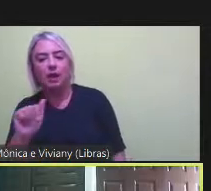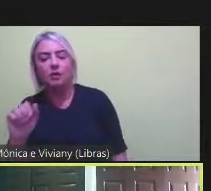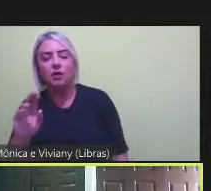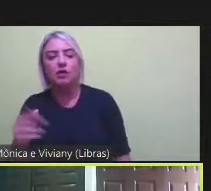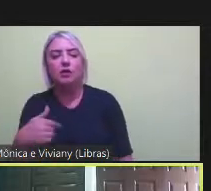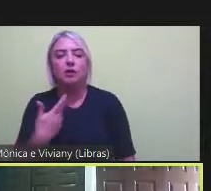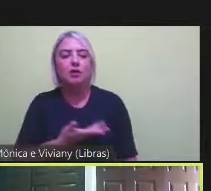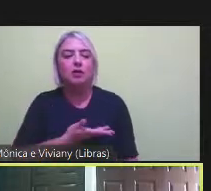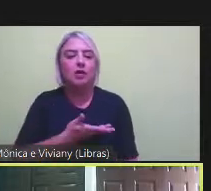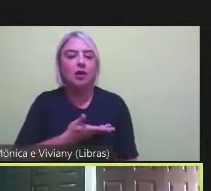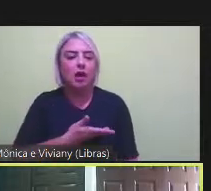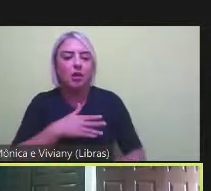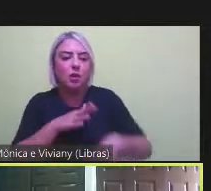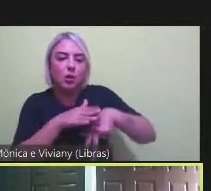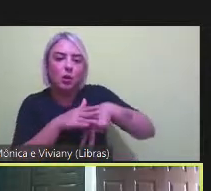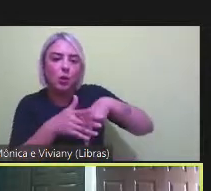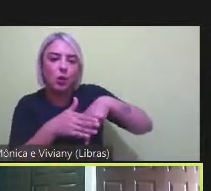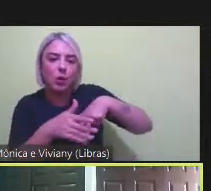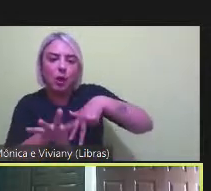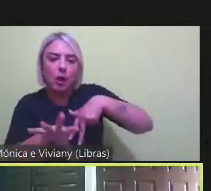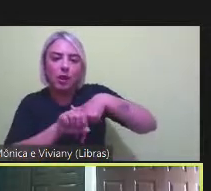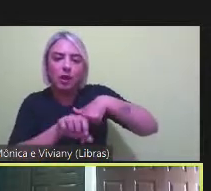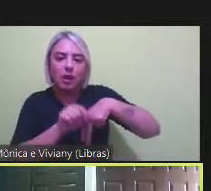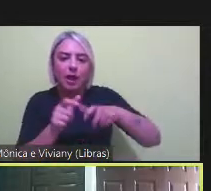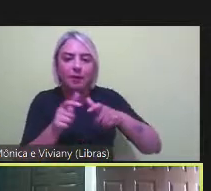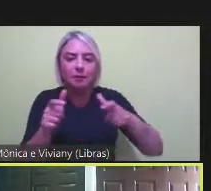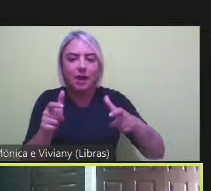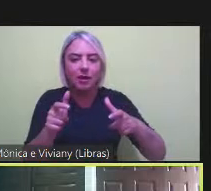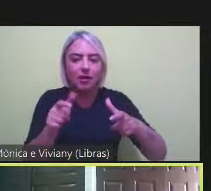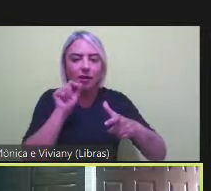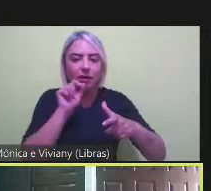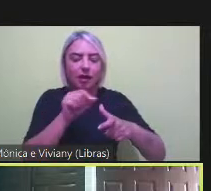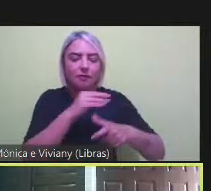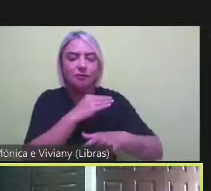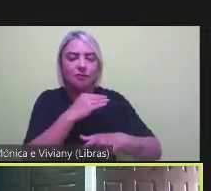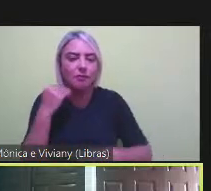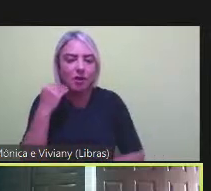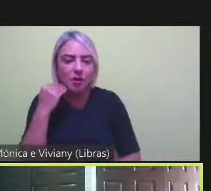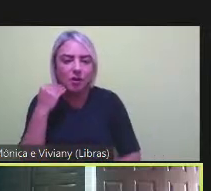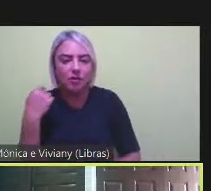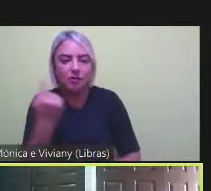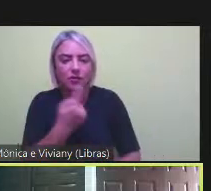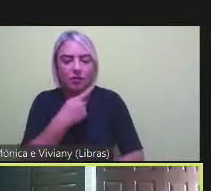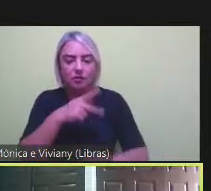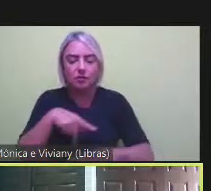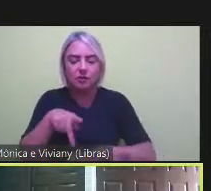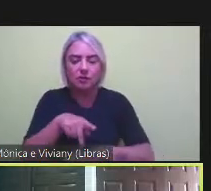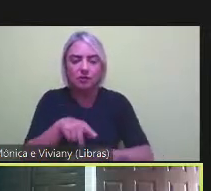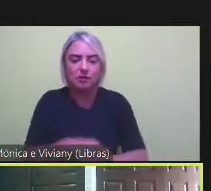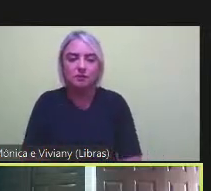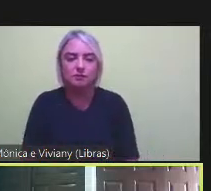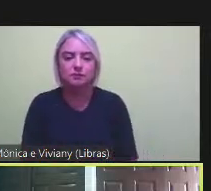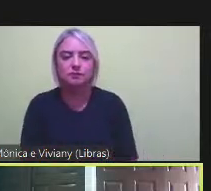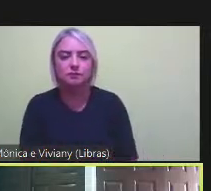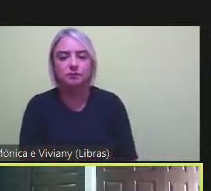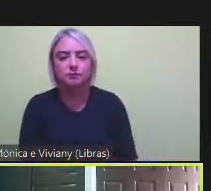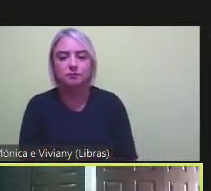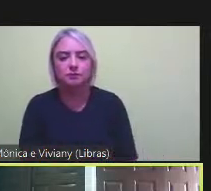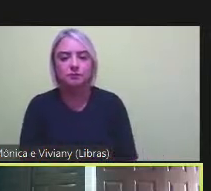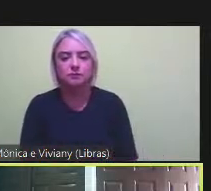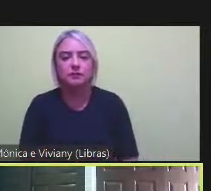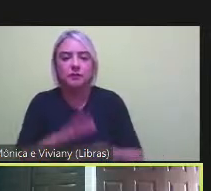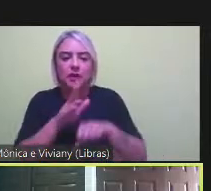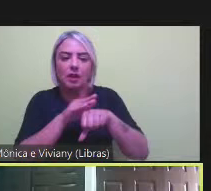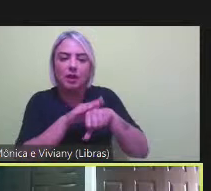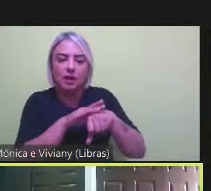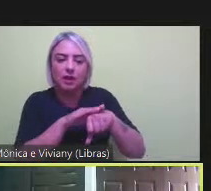the main cause of mortality in Trinidad and Tobago. Heart disease is the #1 cause of